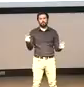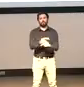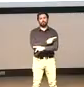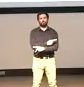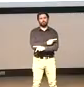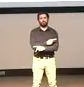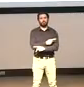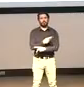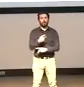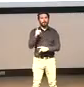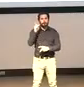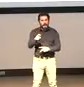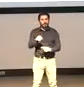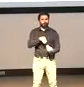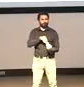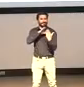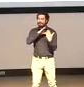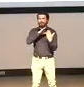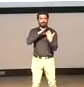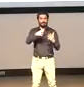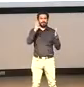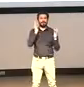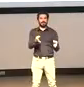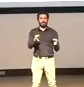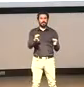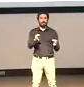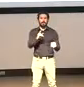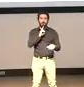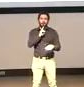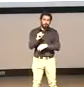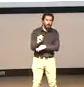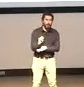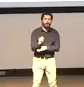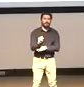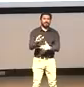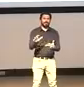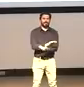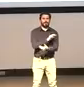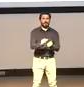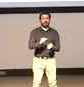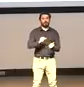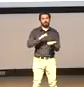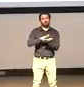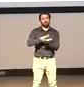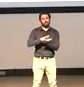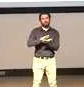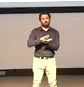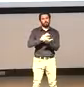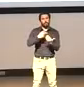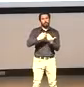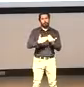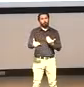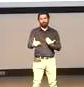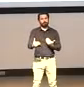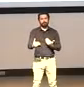decisions that would permanently damage our academic program. In my view, this is the wrong way to go. With the